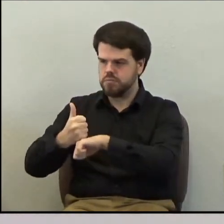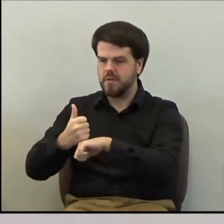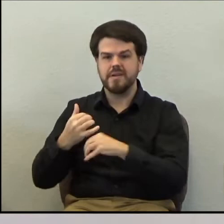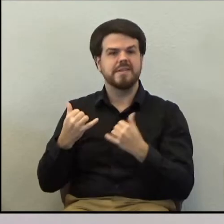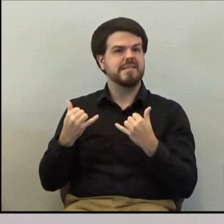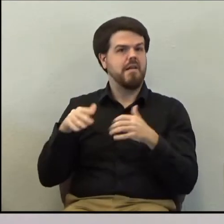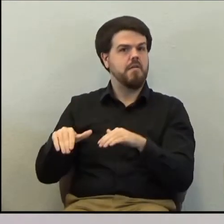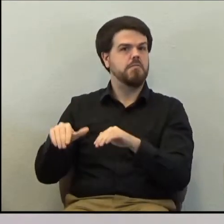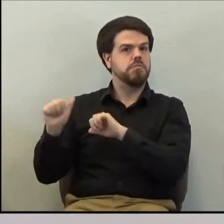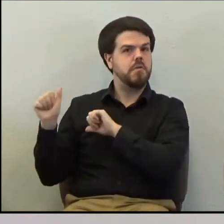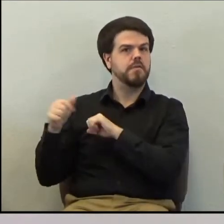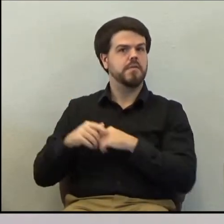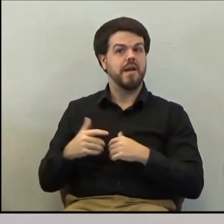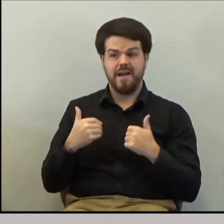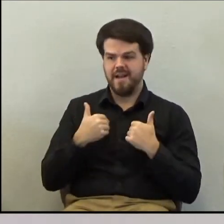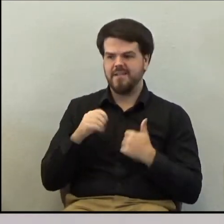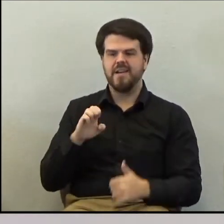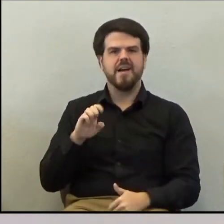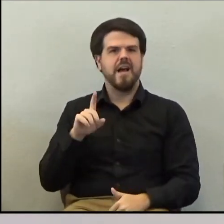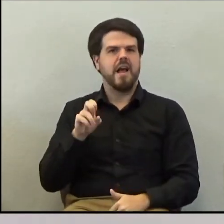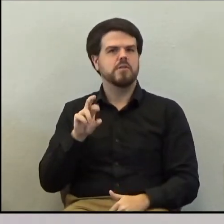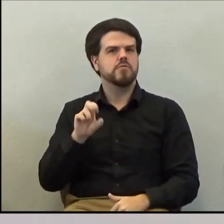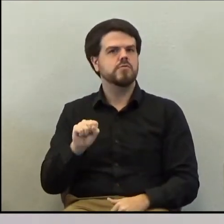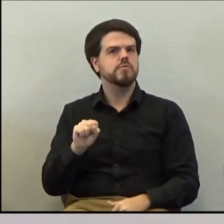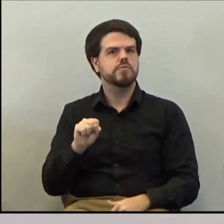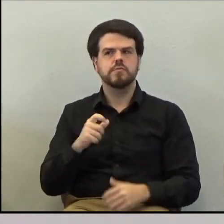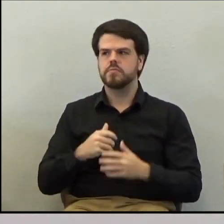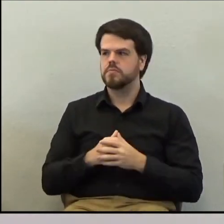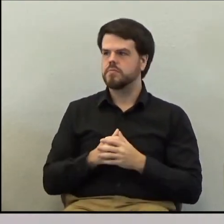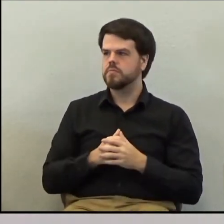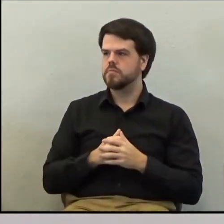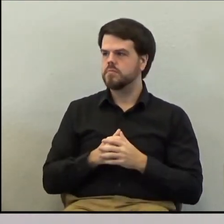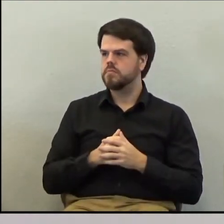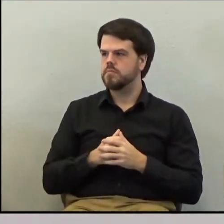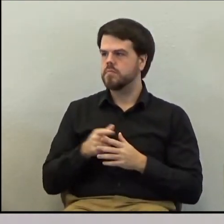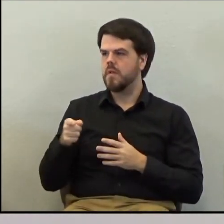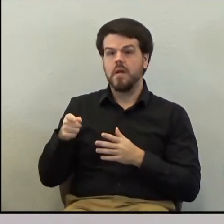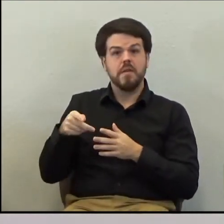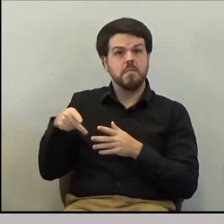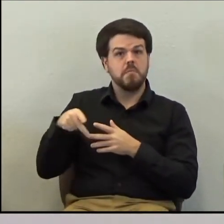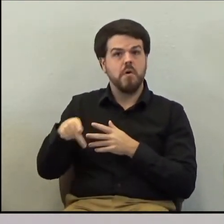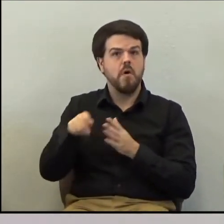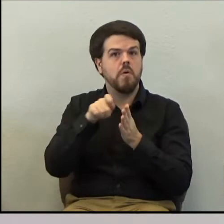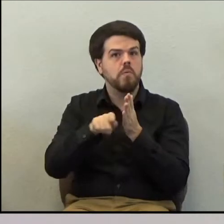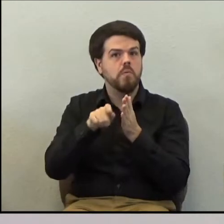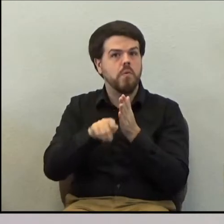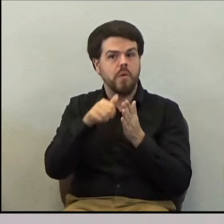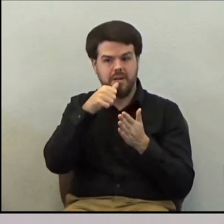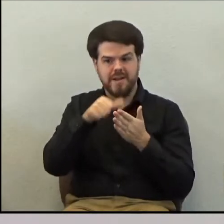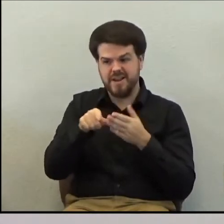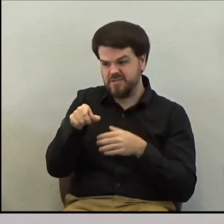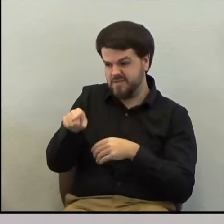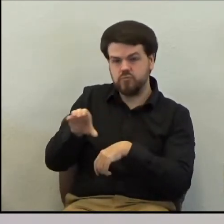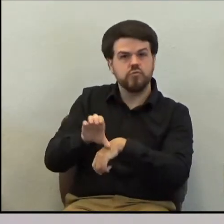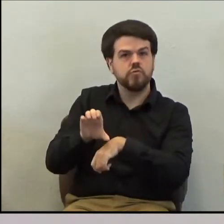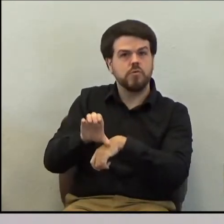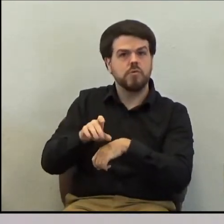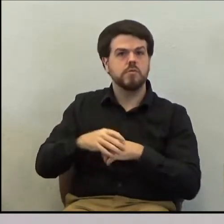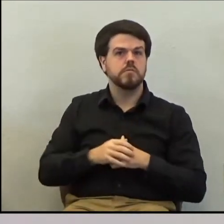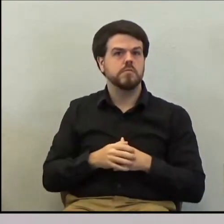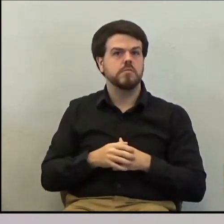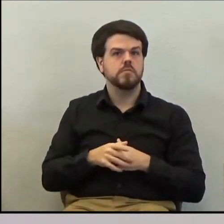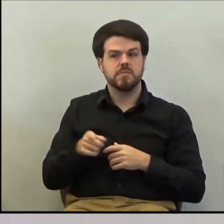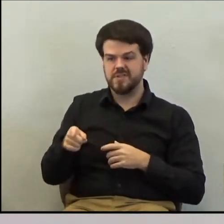now had elders in their church to run the church. And then Paul wrote a letter to that church, to the church in the city